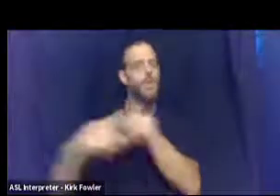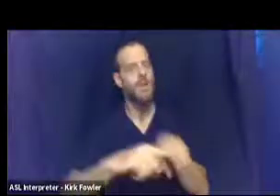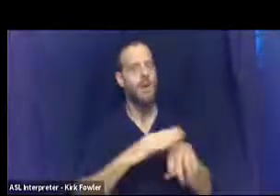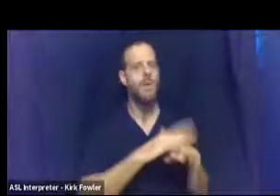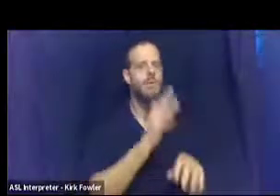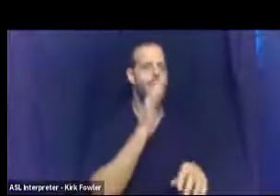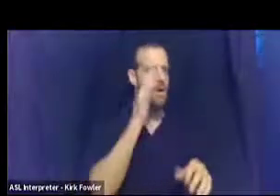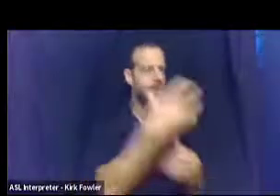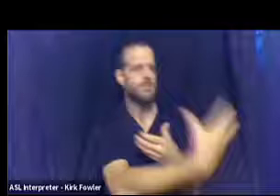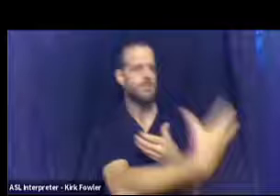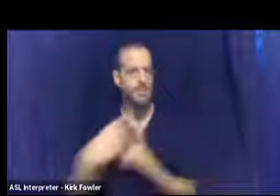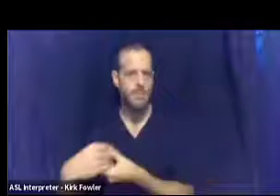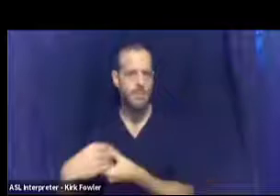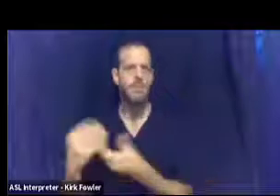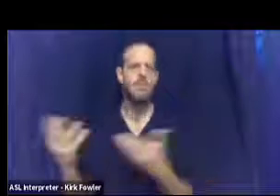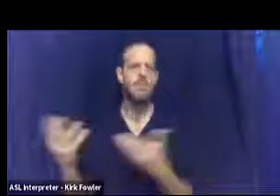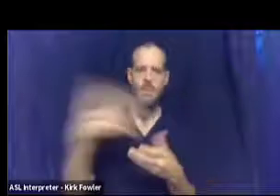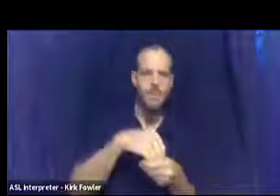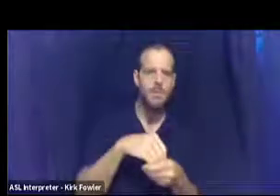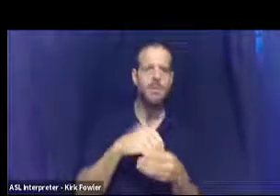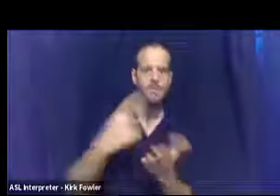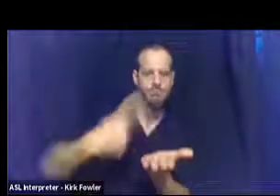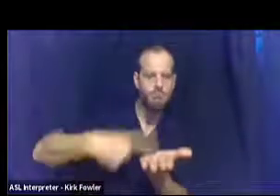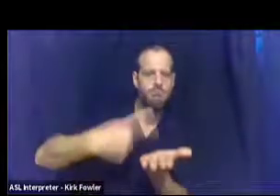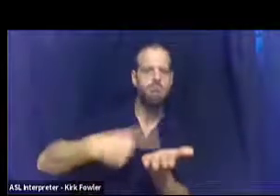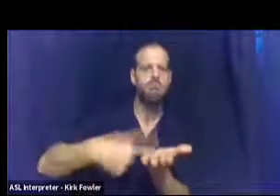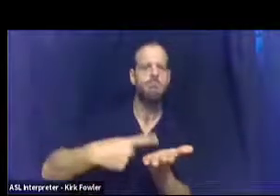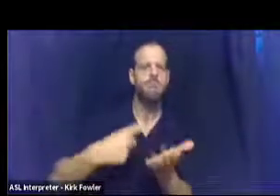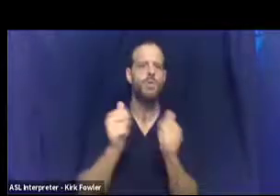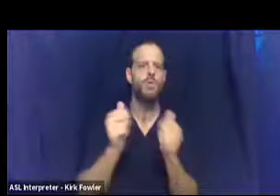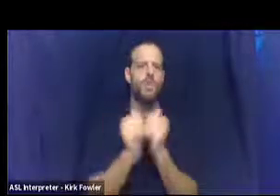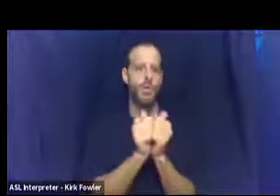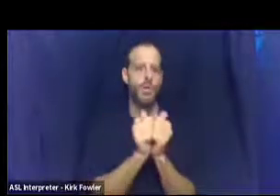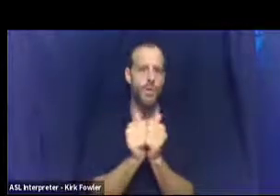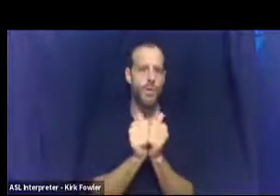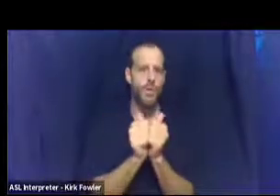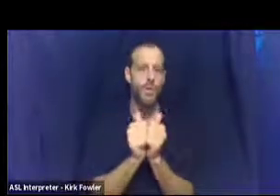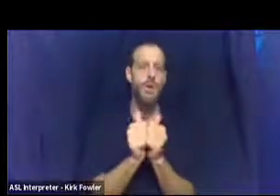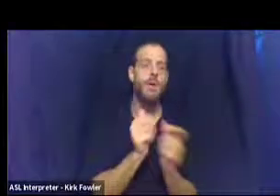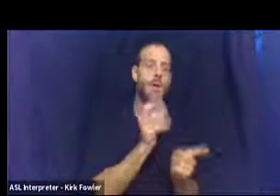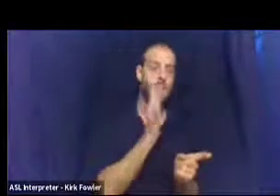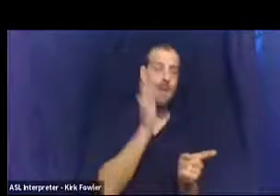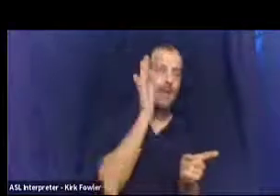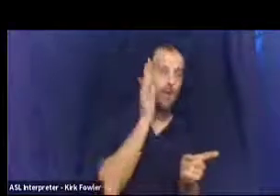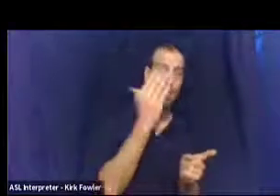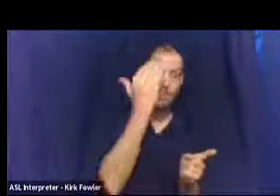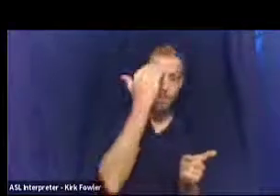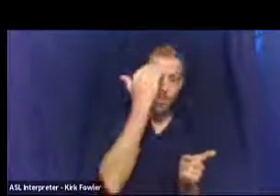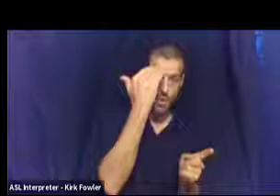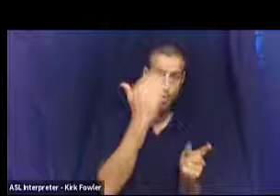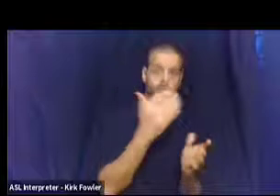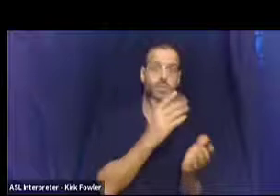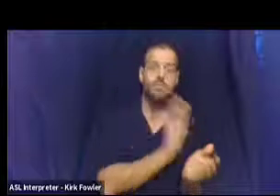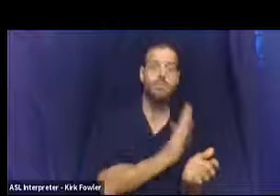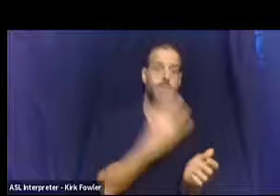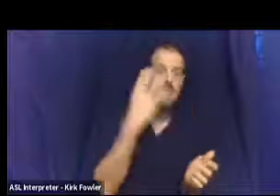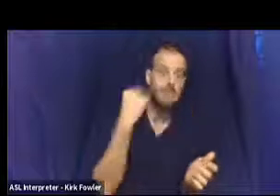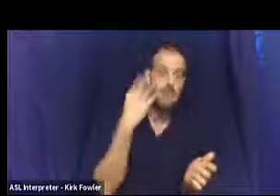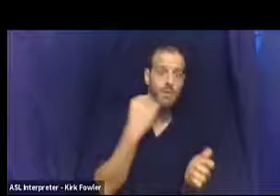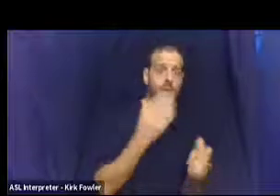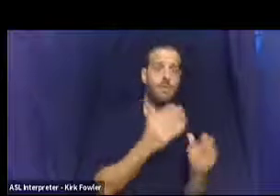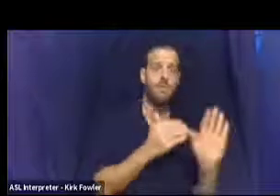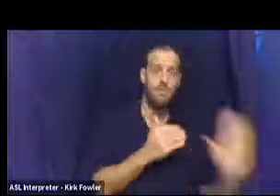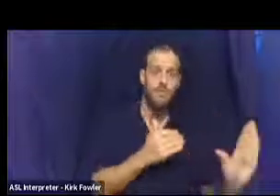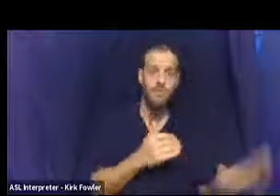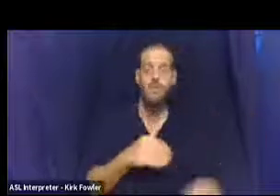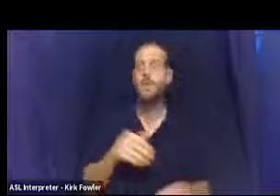including the families in these conversations because they're going to know a lot about what their child is experiencing as well. And so